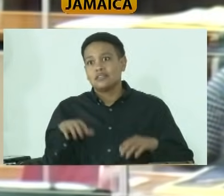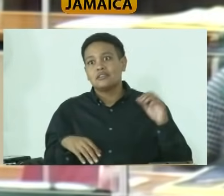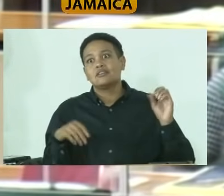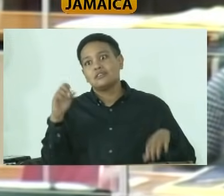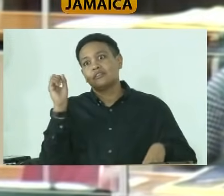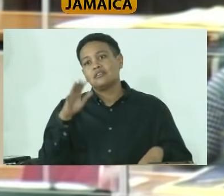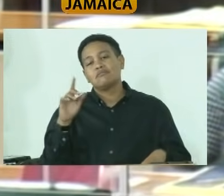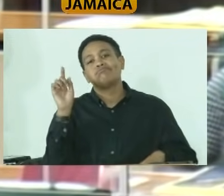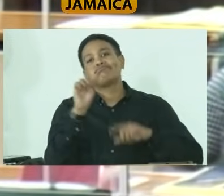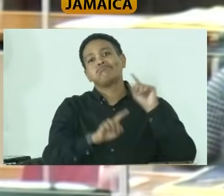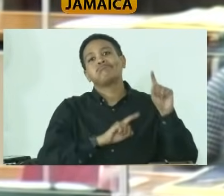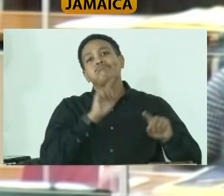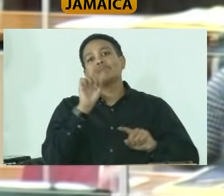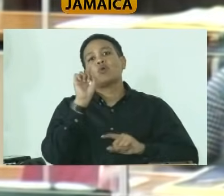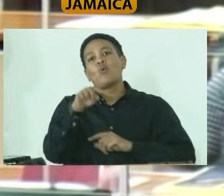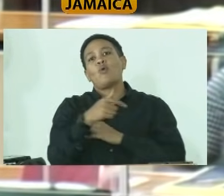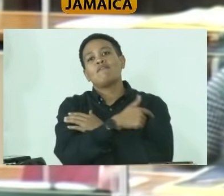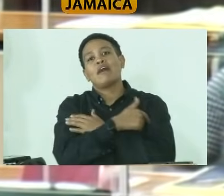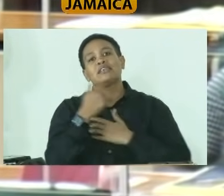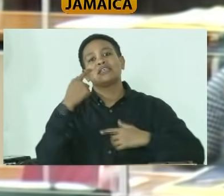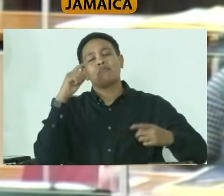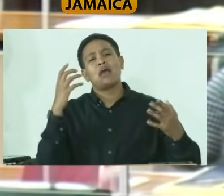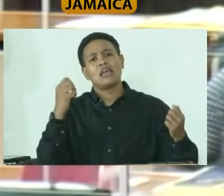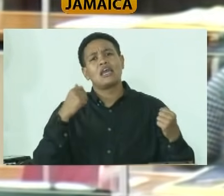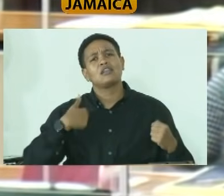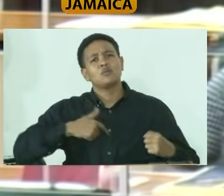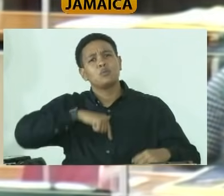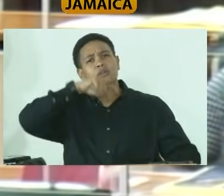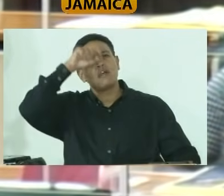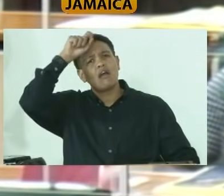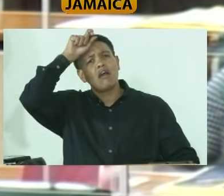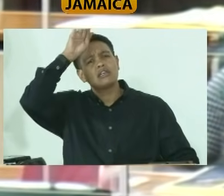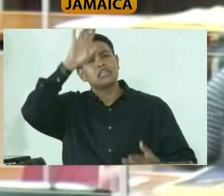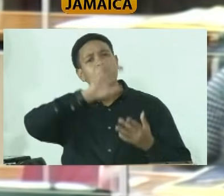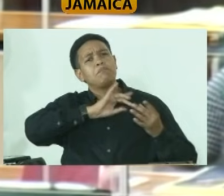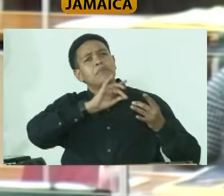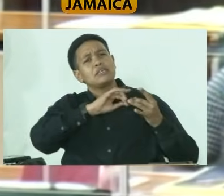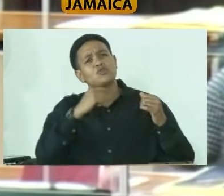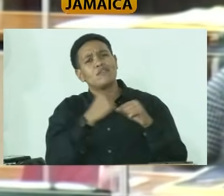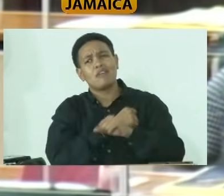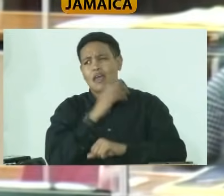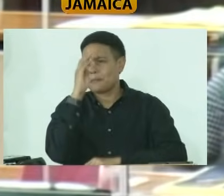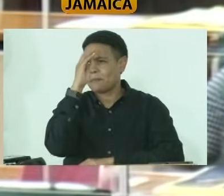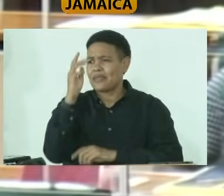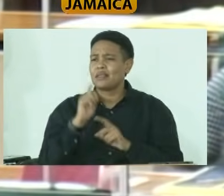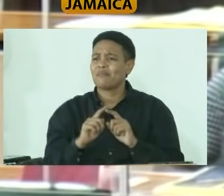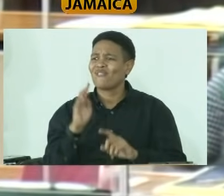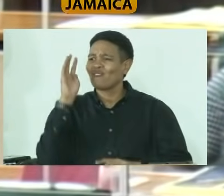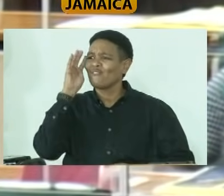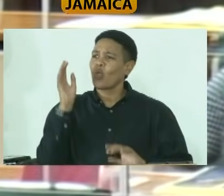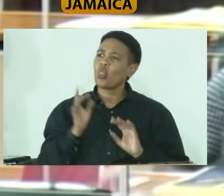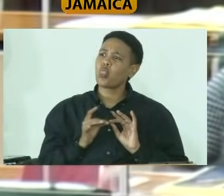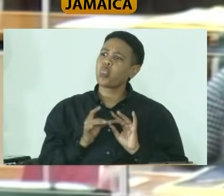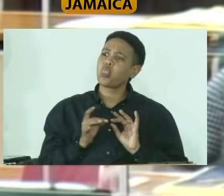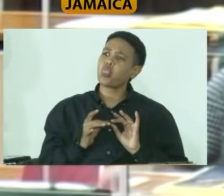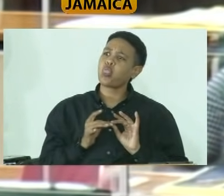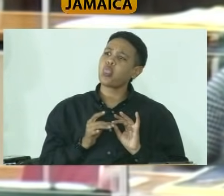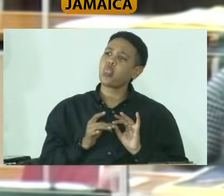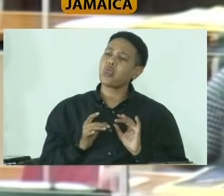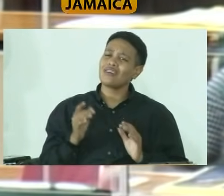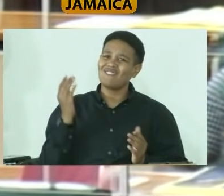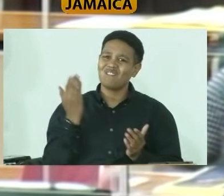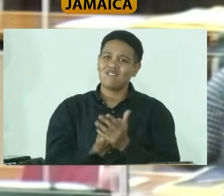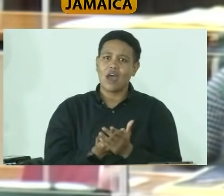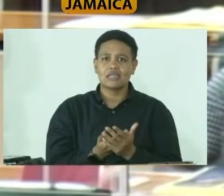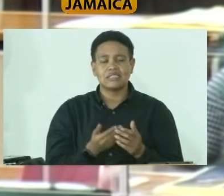centres. We understand that the message to fight myths and misinformation with facts, it